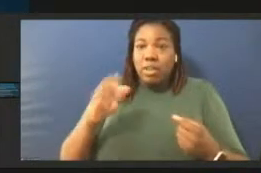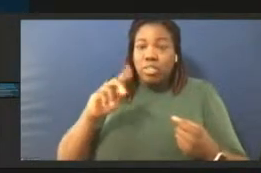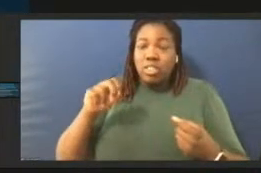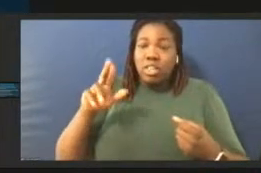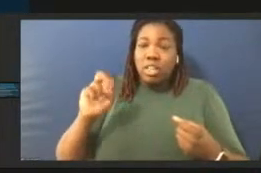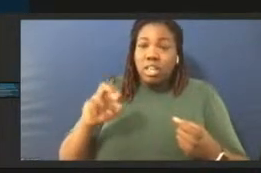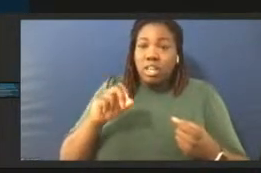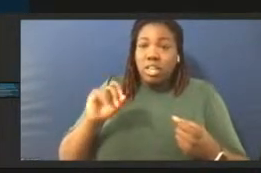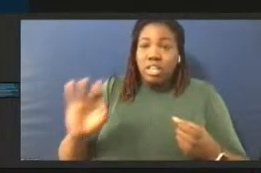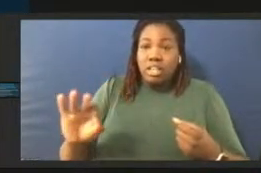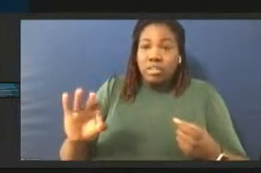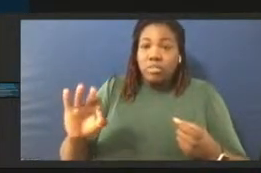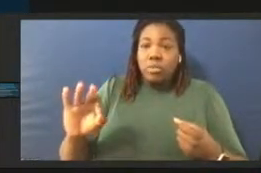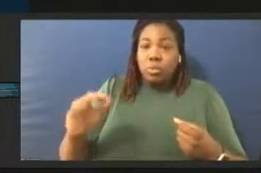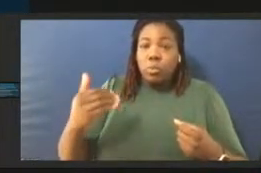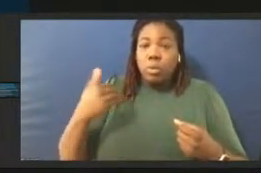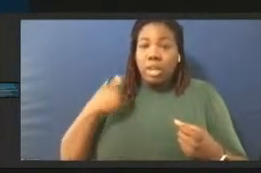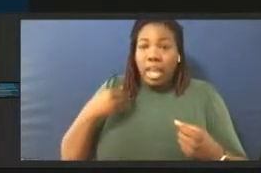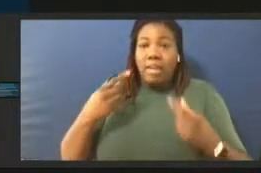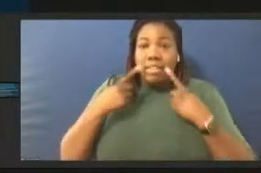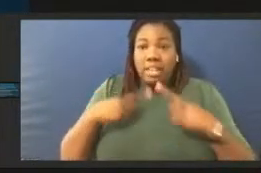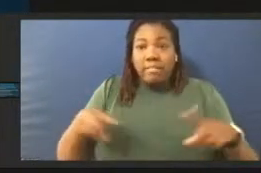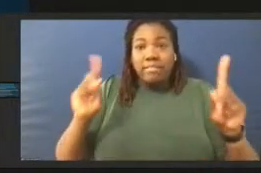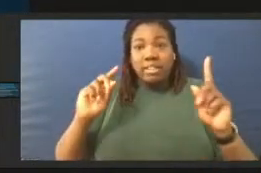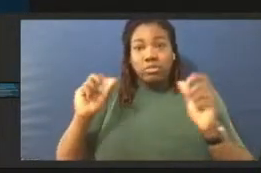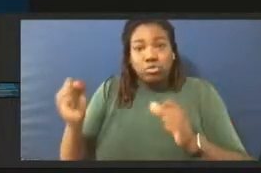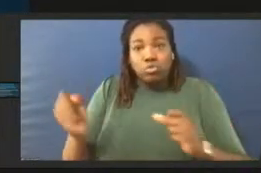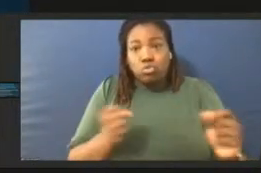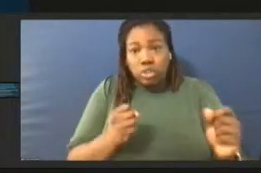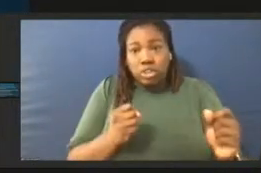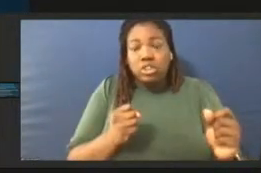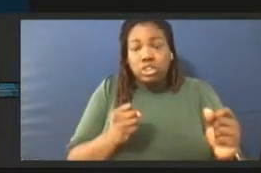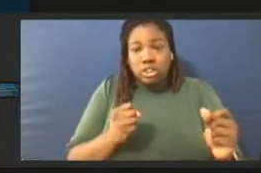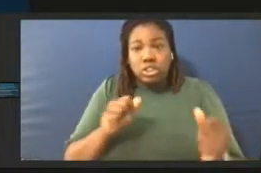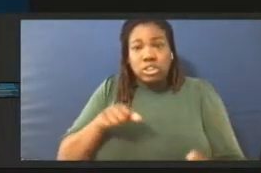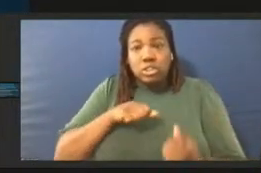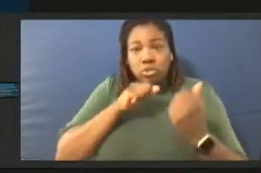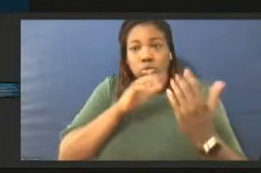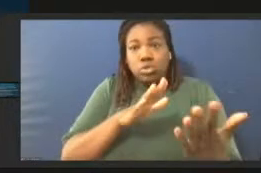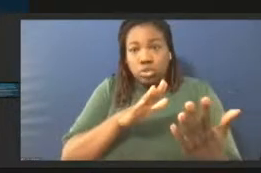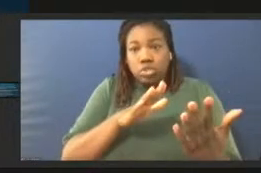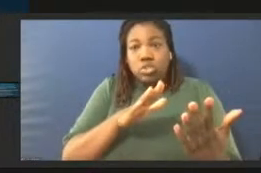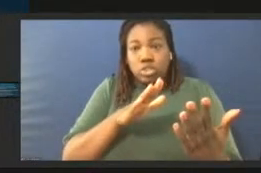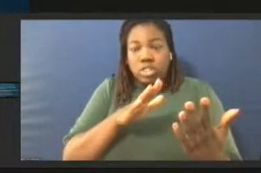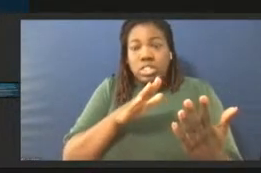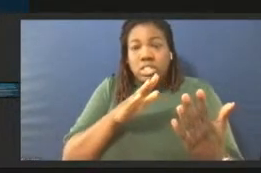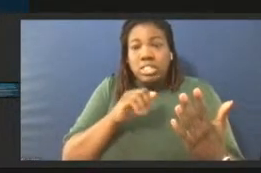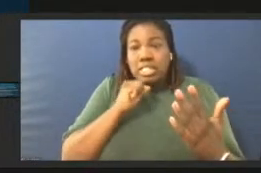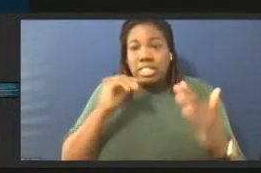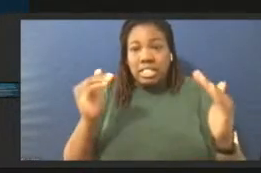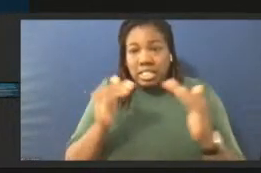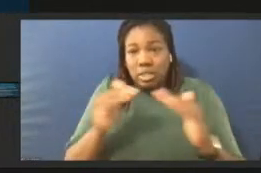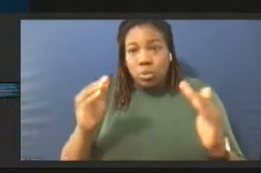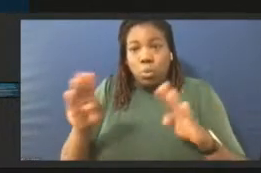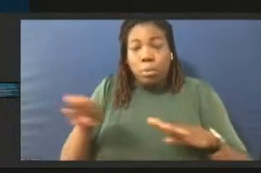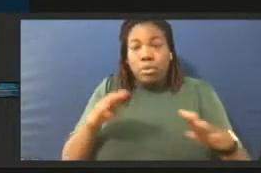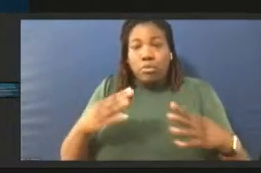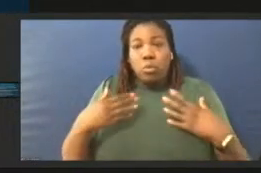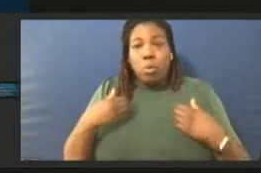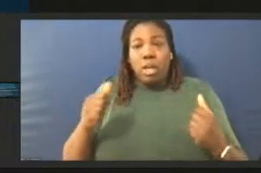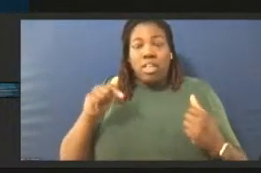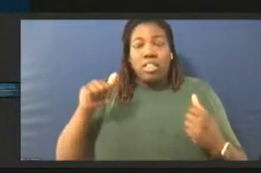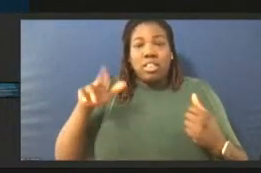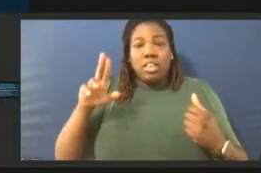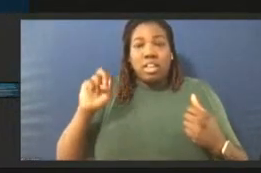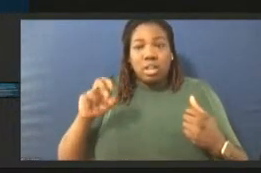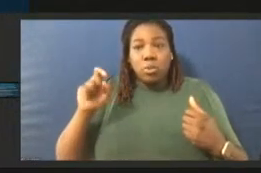we're going to have an effective strategy around addressing these inequities in behavioral health care, we have to have other parts